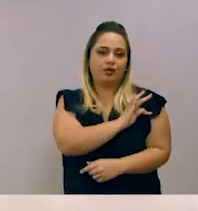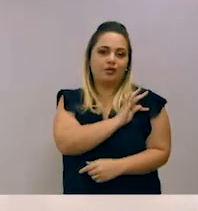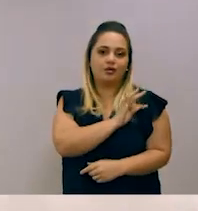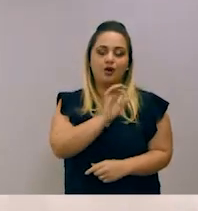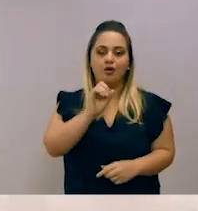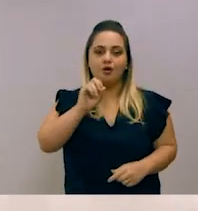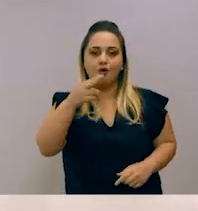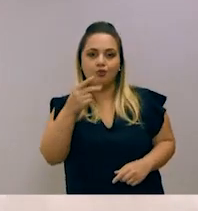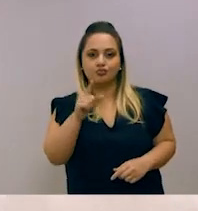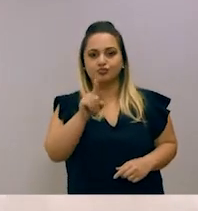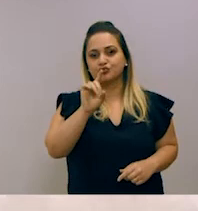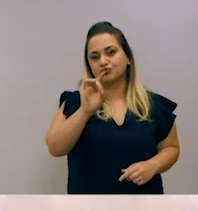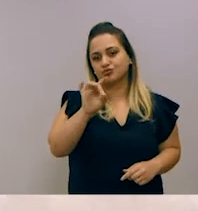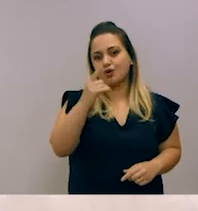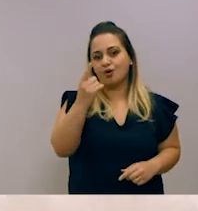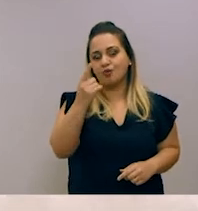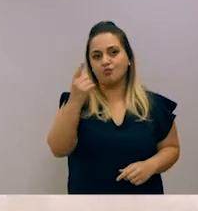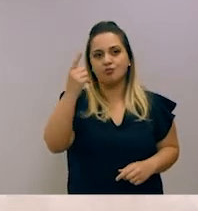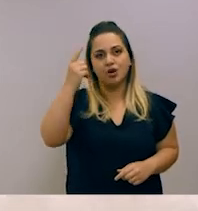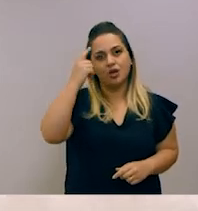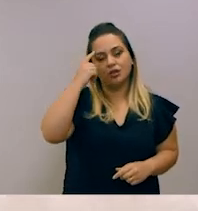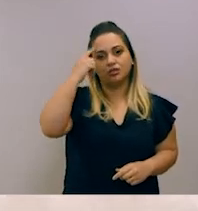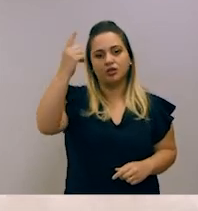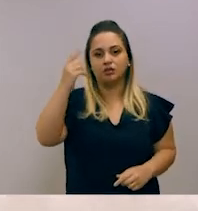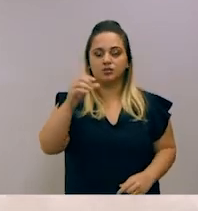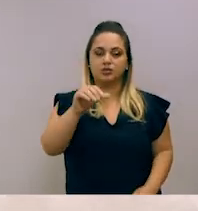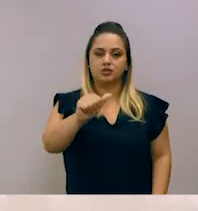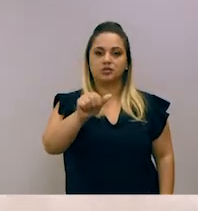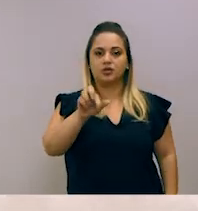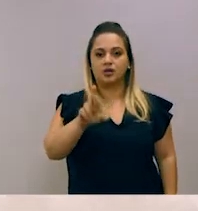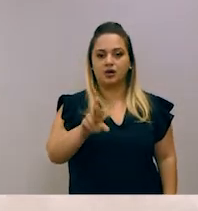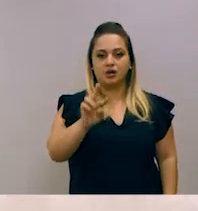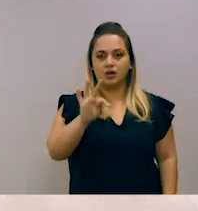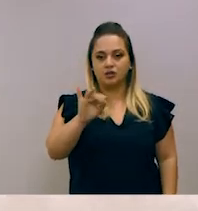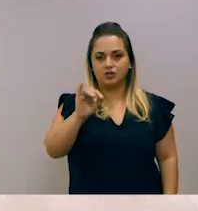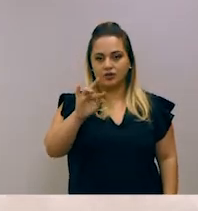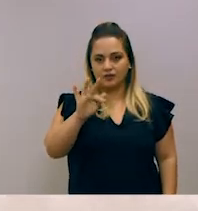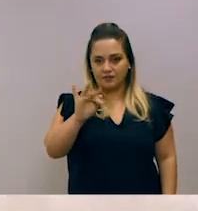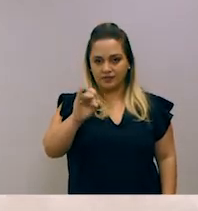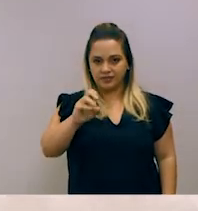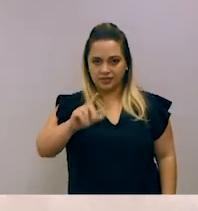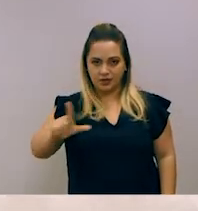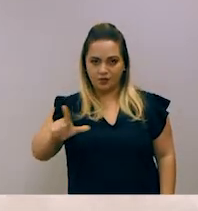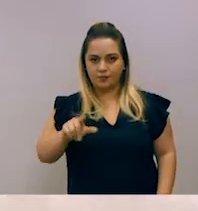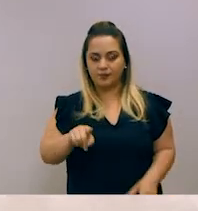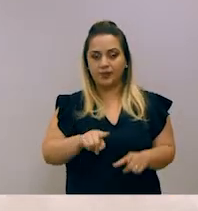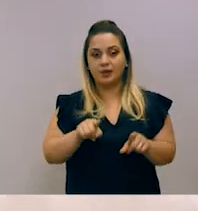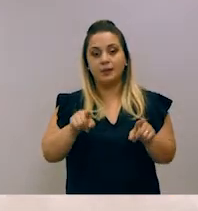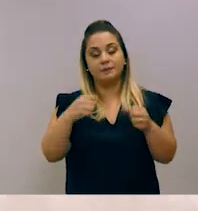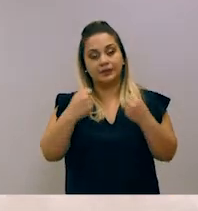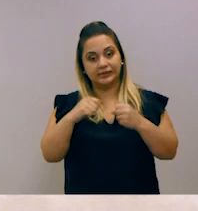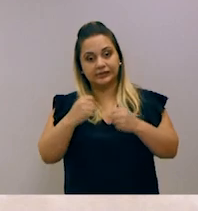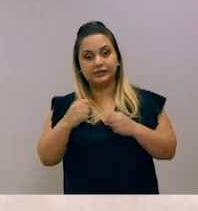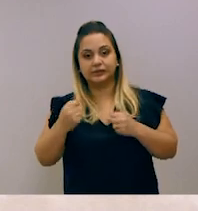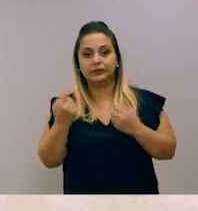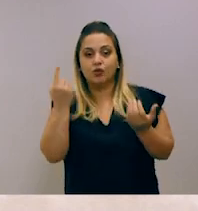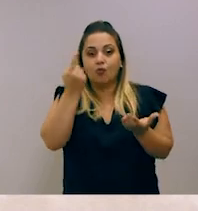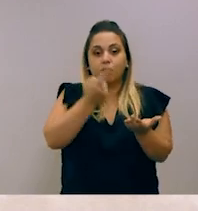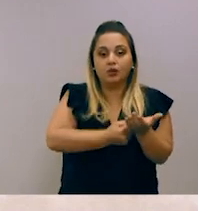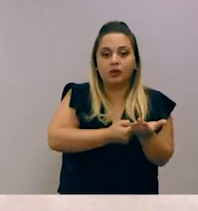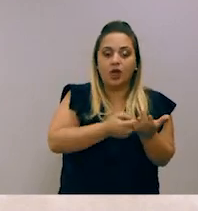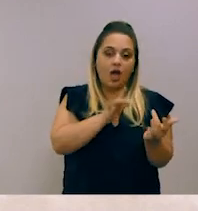one technique or only by using AI. I need to combine it with other things.